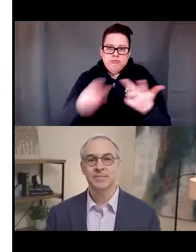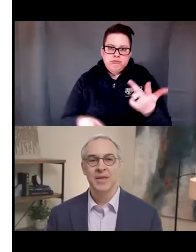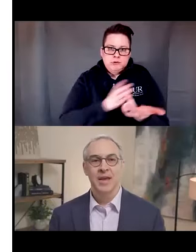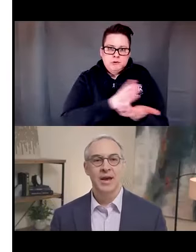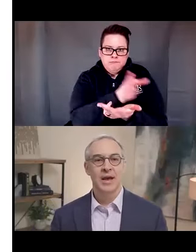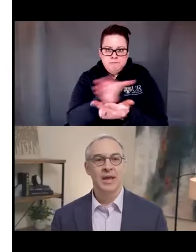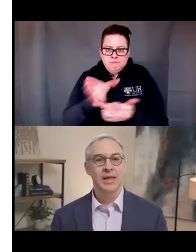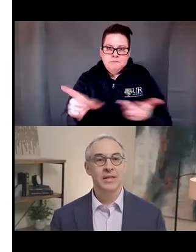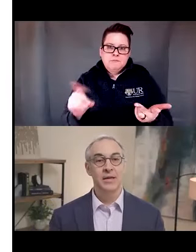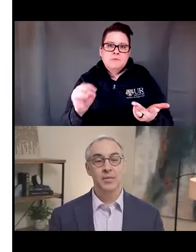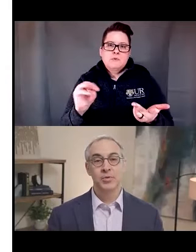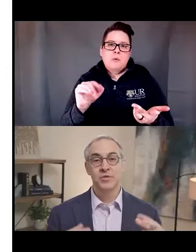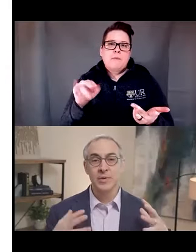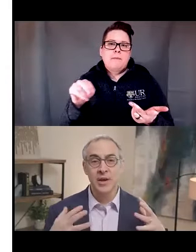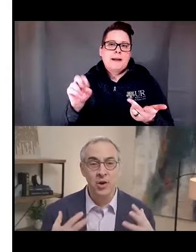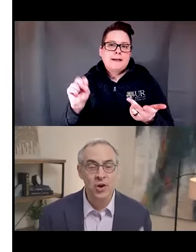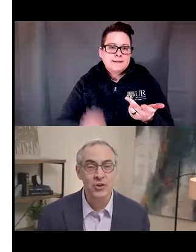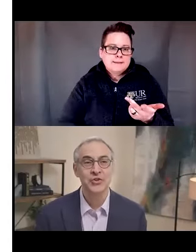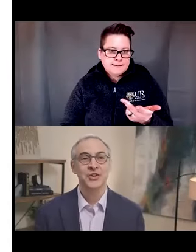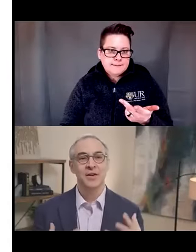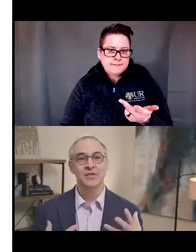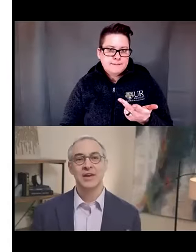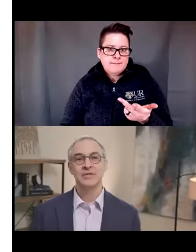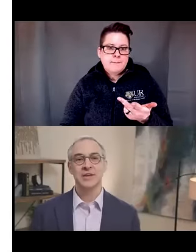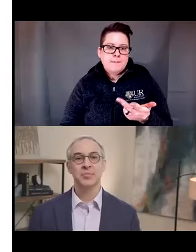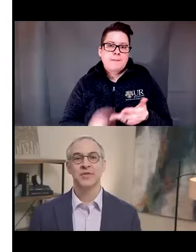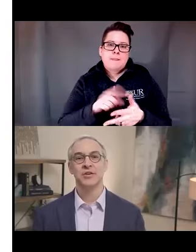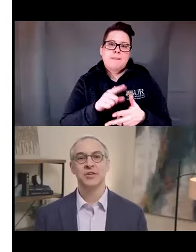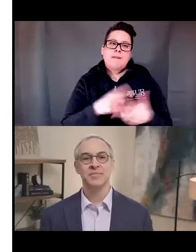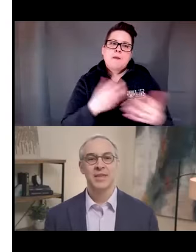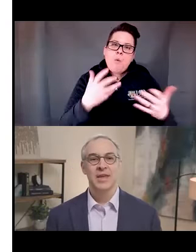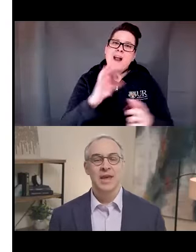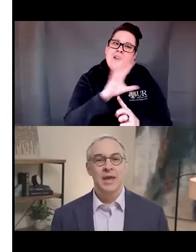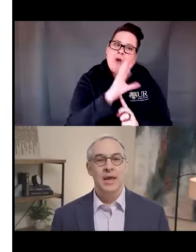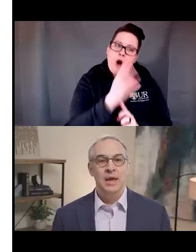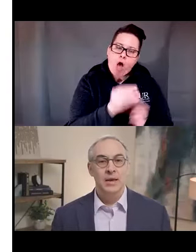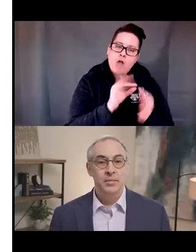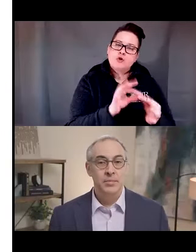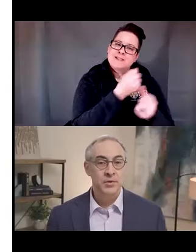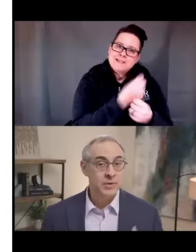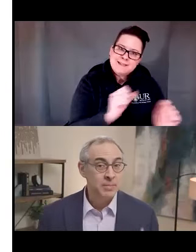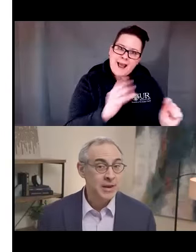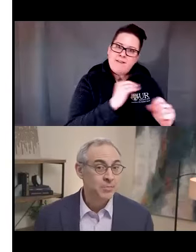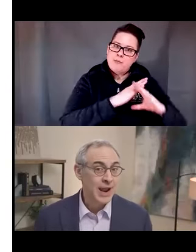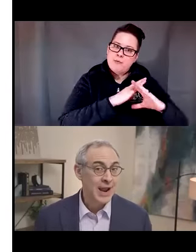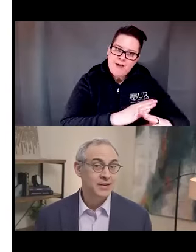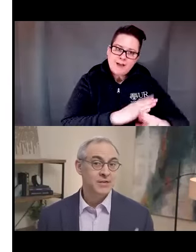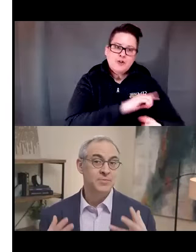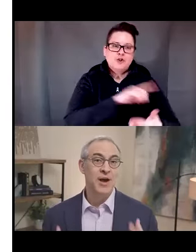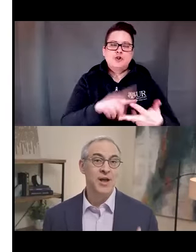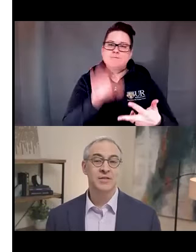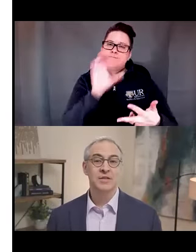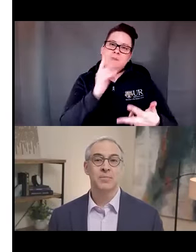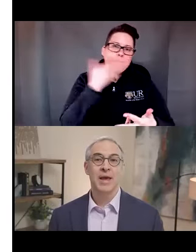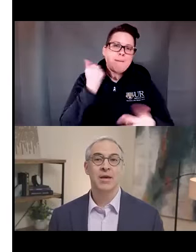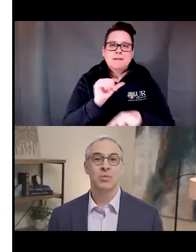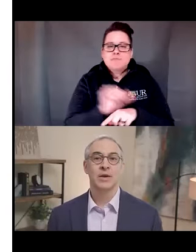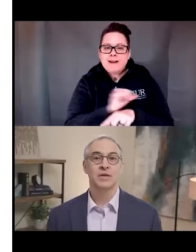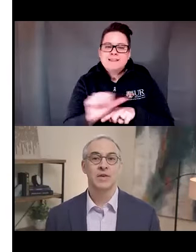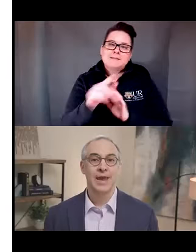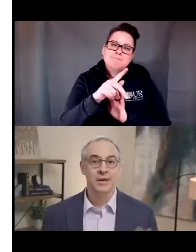domains: pursuing a culture of safety and prevention, pursuing best practices, policies,